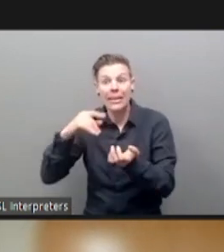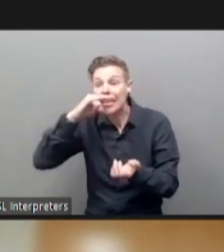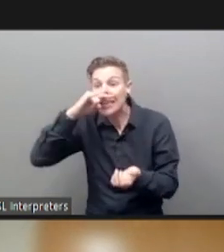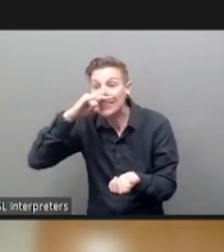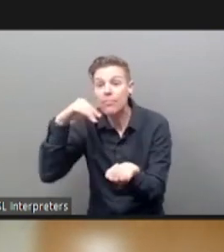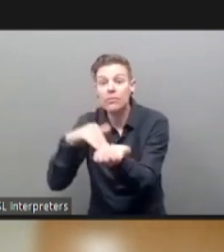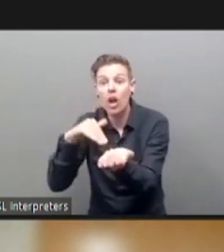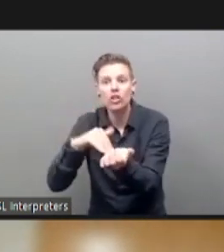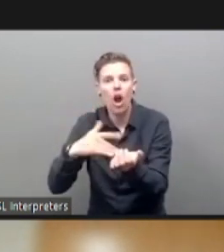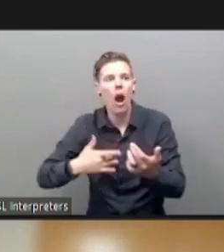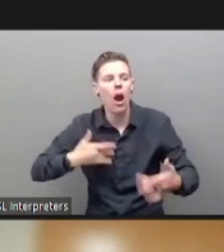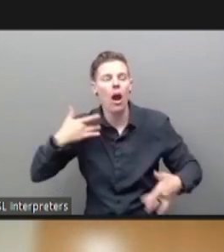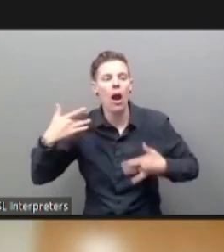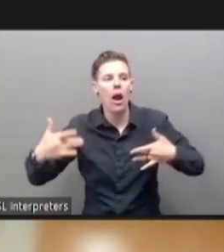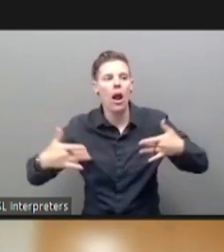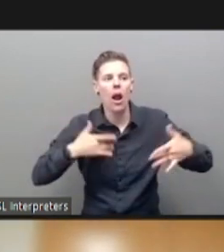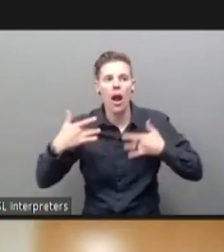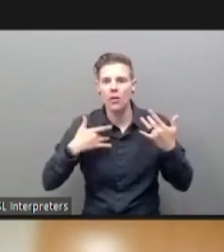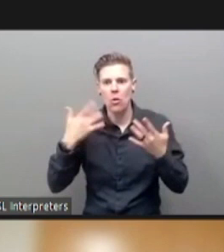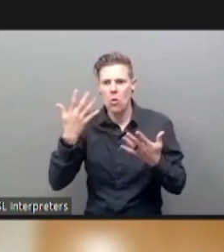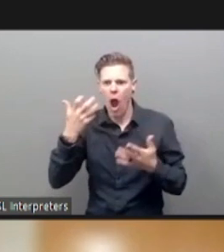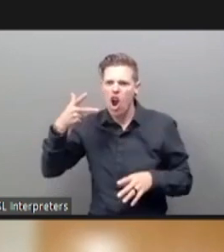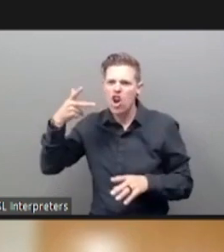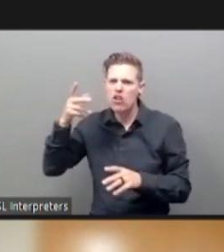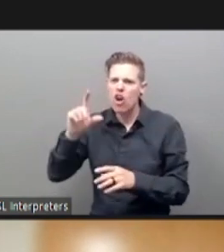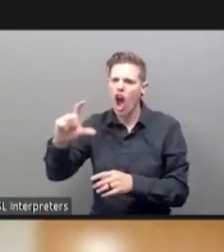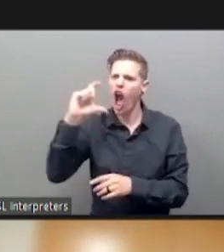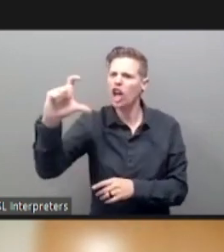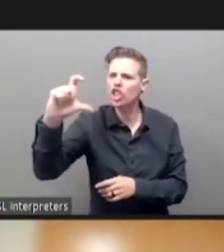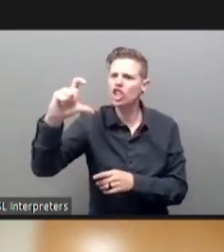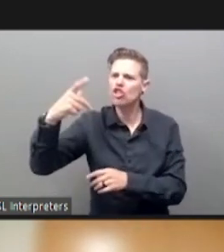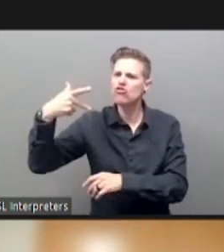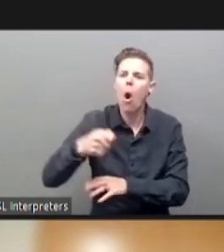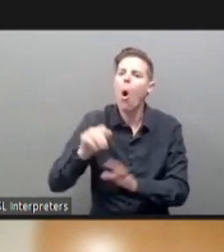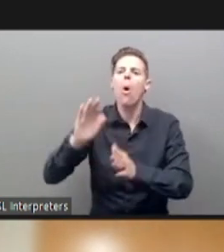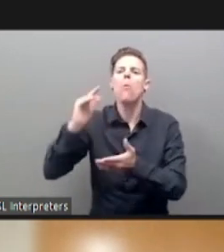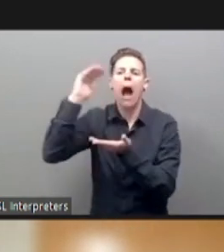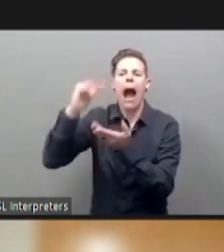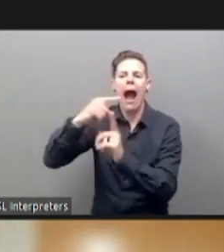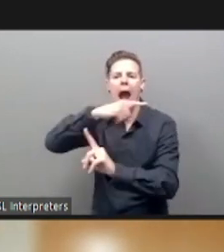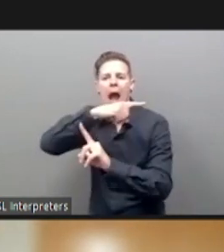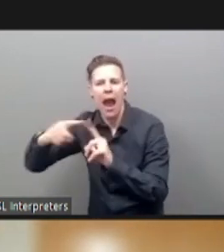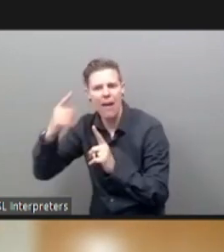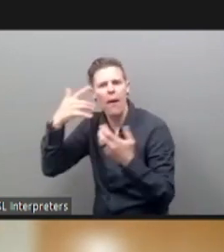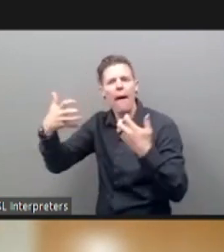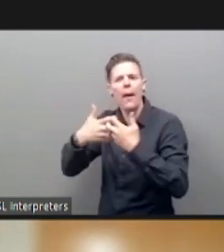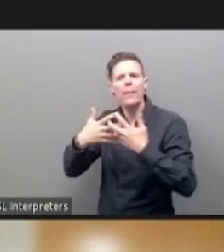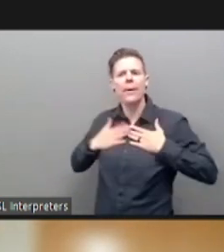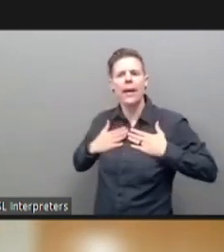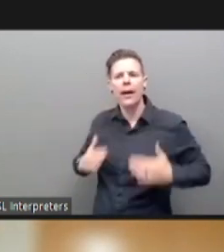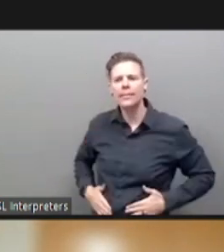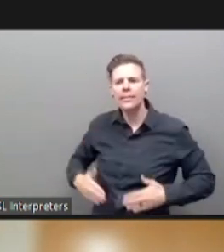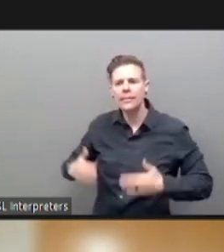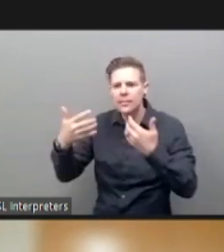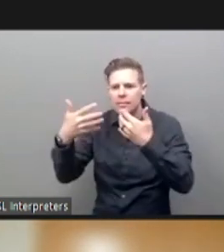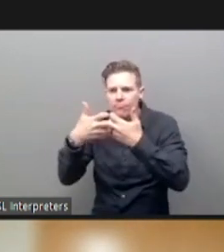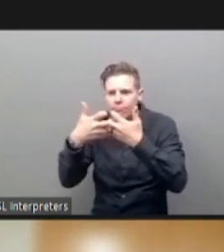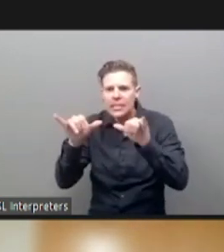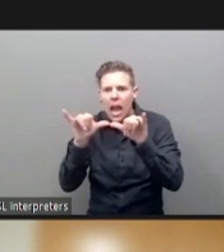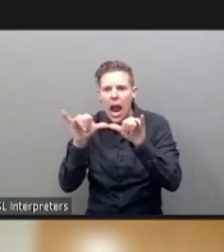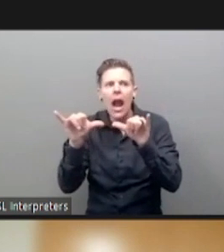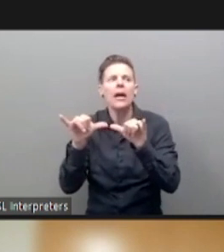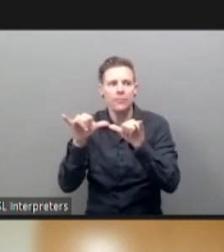smaller doses and also in sets that are smaller packs that